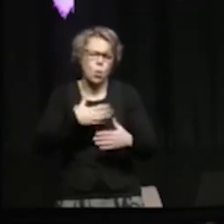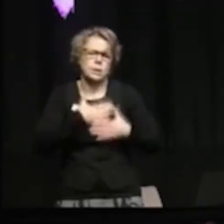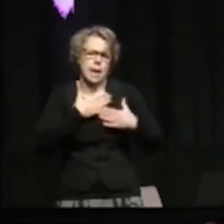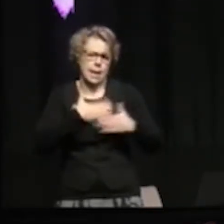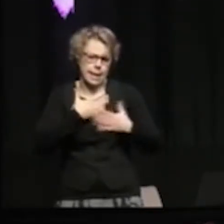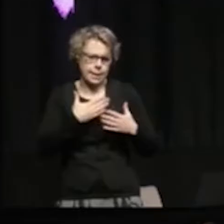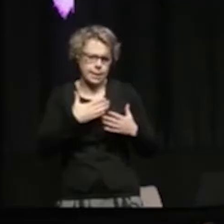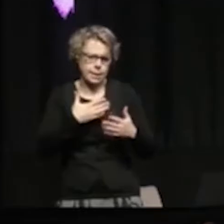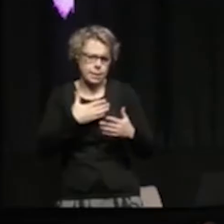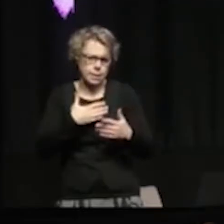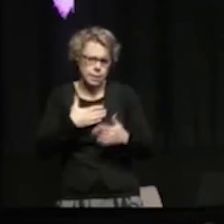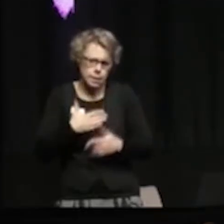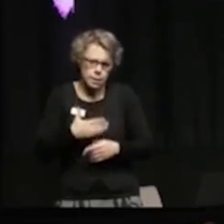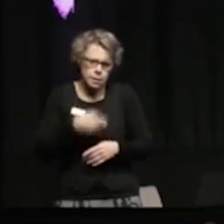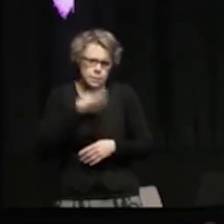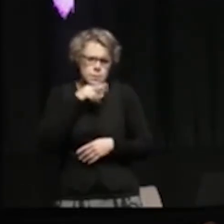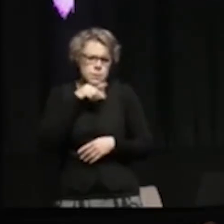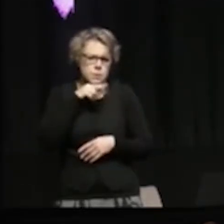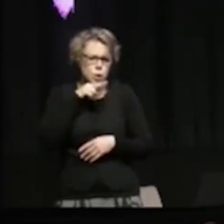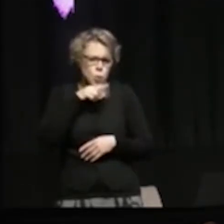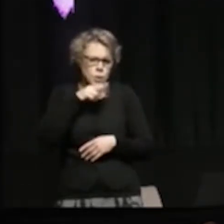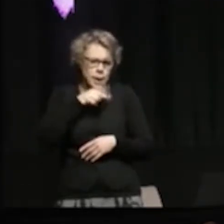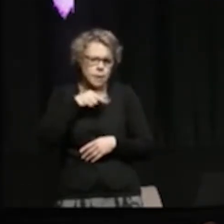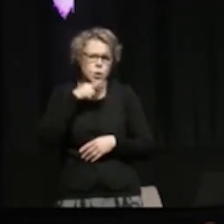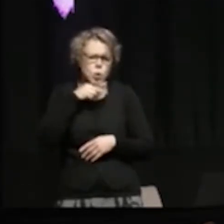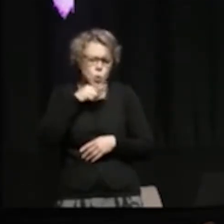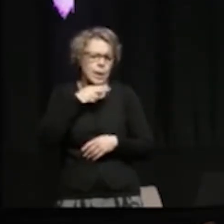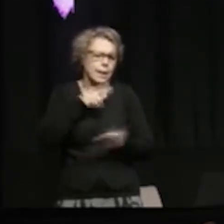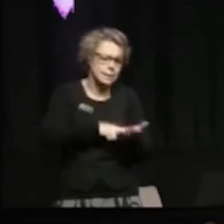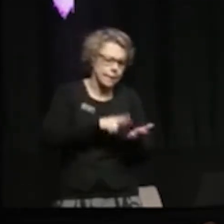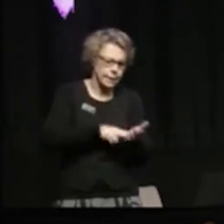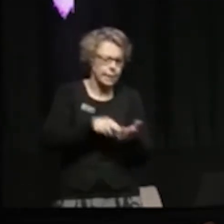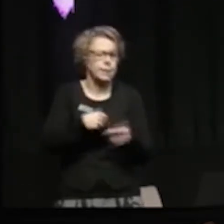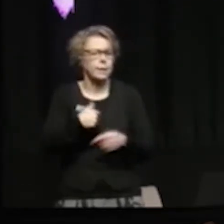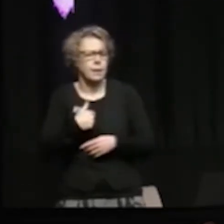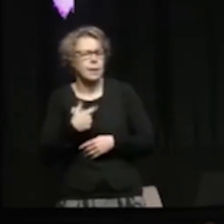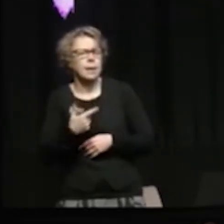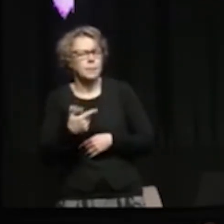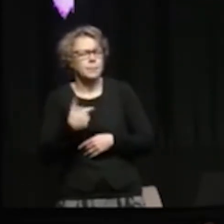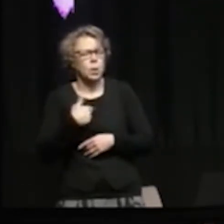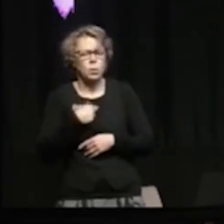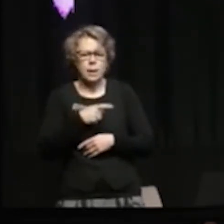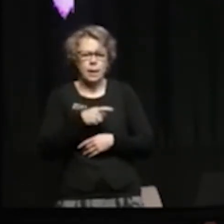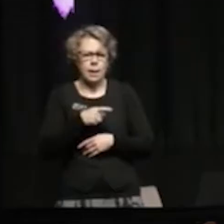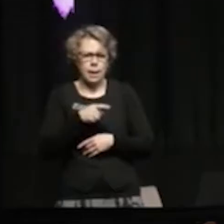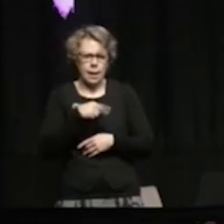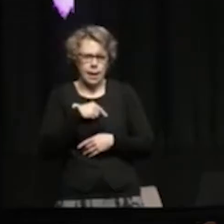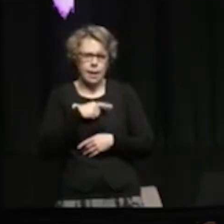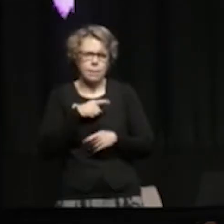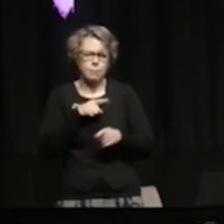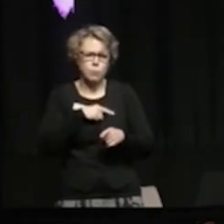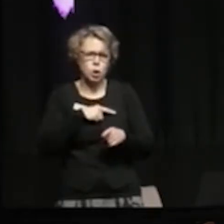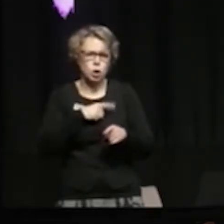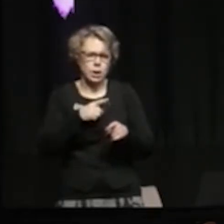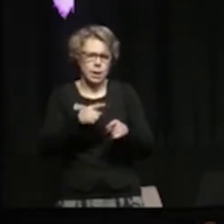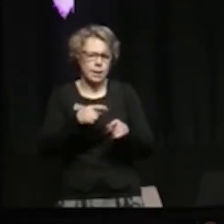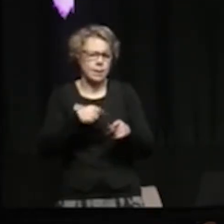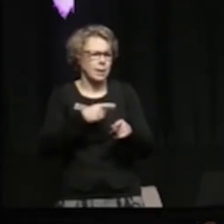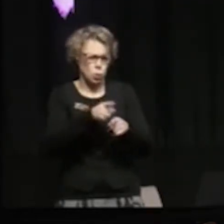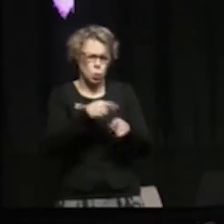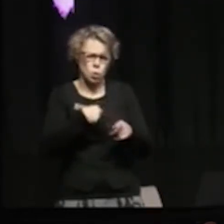how information and ideas is manipulated. And you as a great photographer, you must really check out Isra's work.